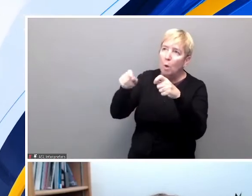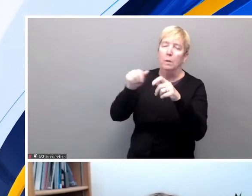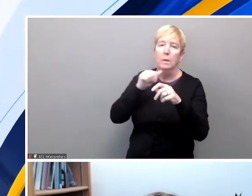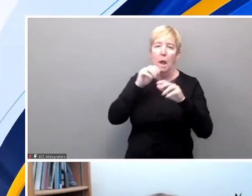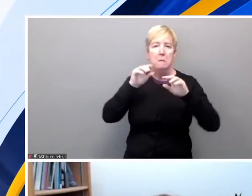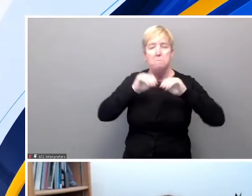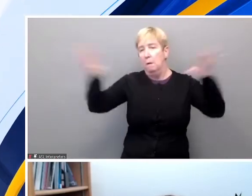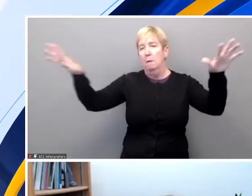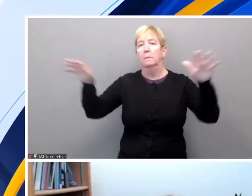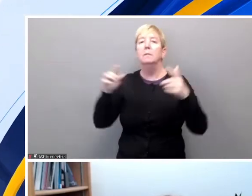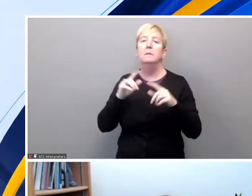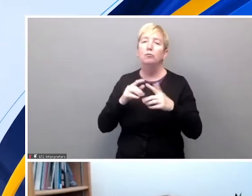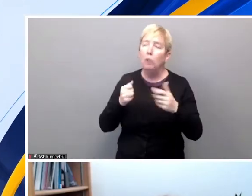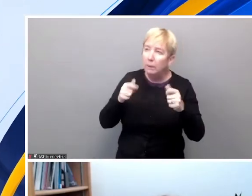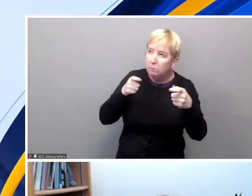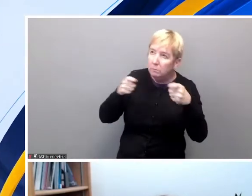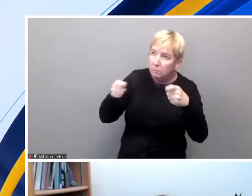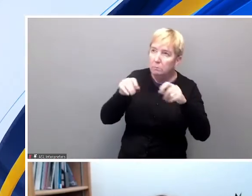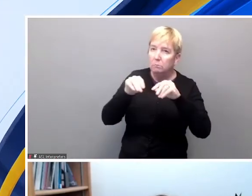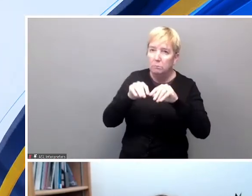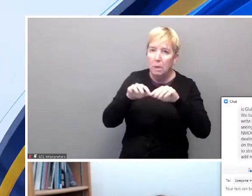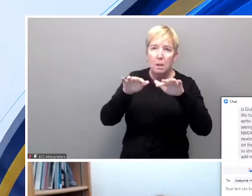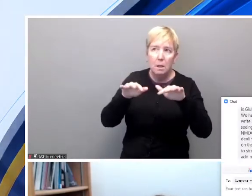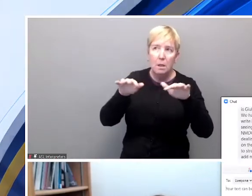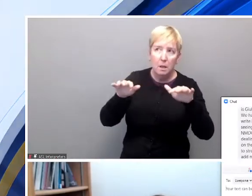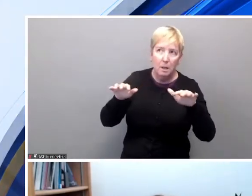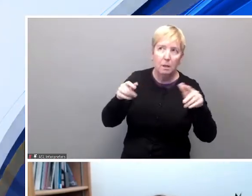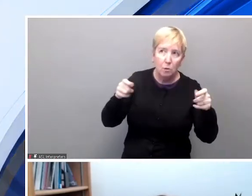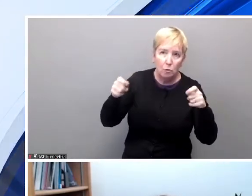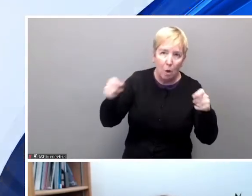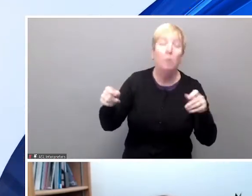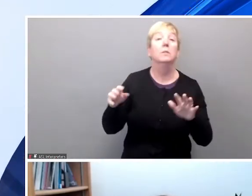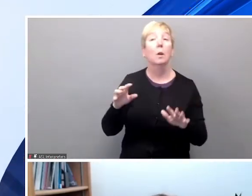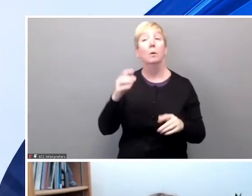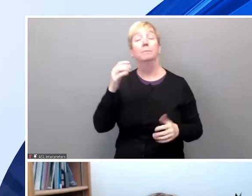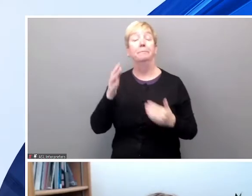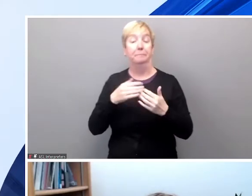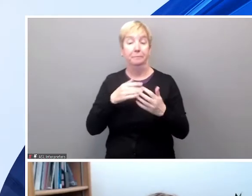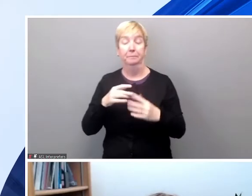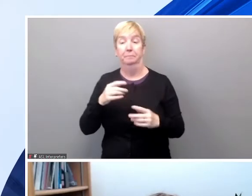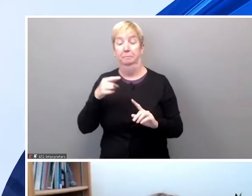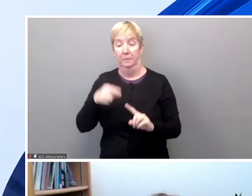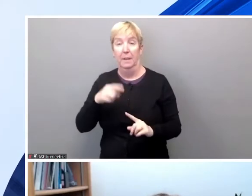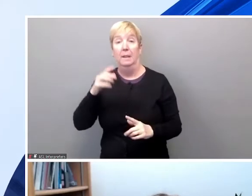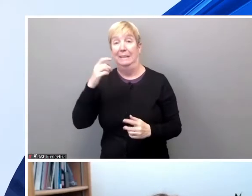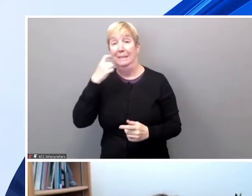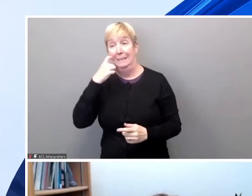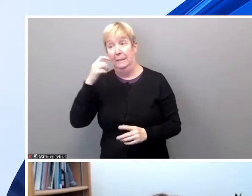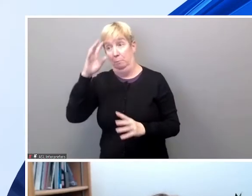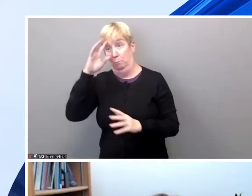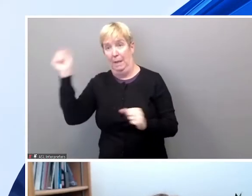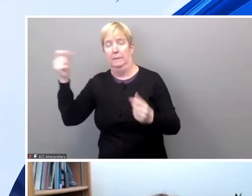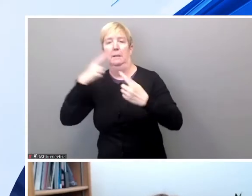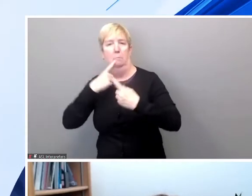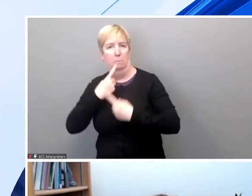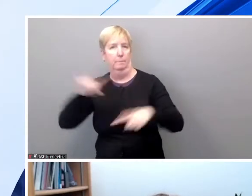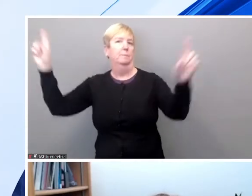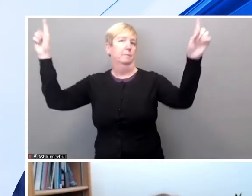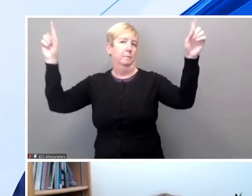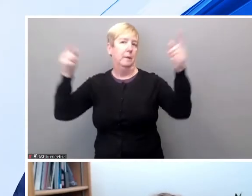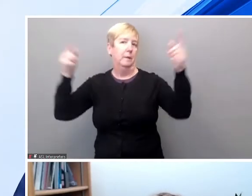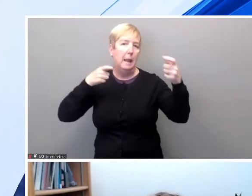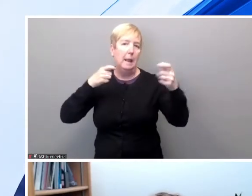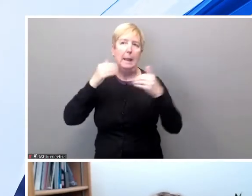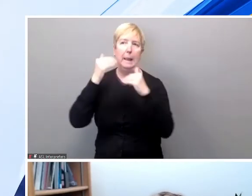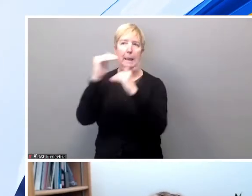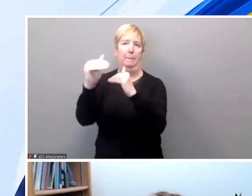the interim. So one thing is this presidential proclamation. The other thing is to note that the